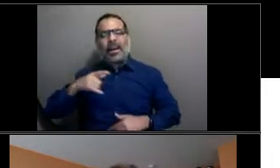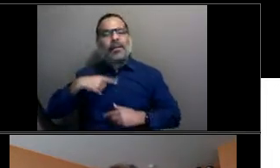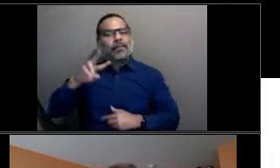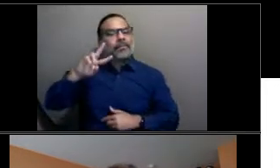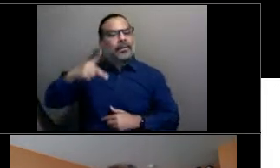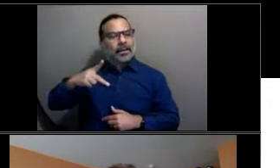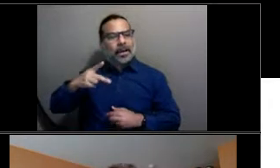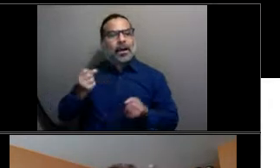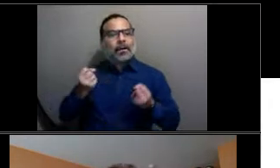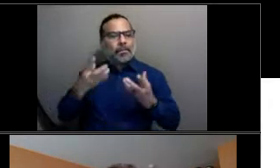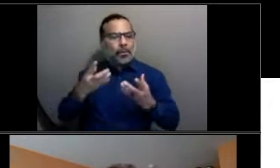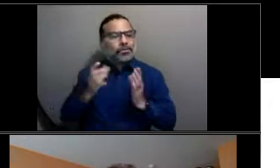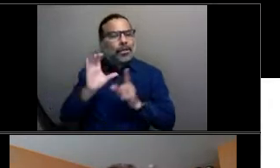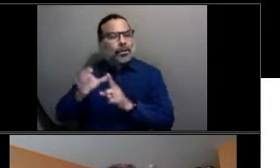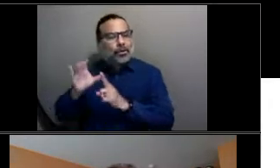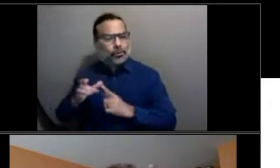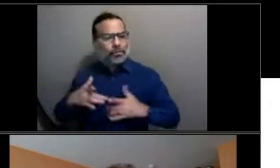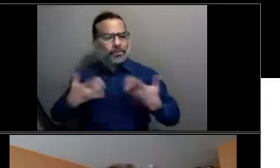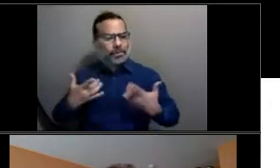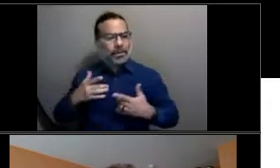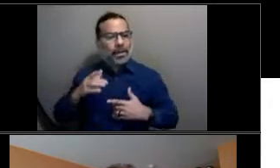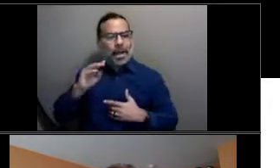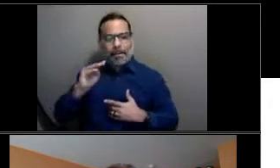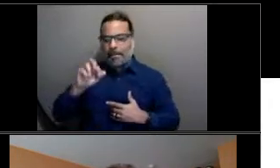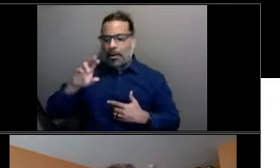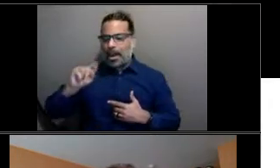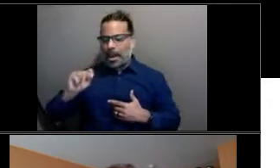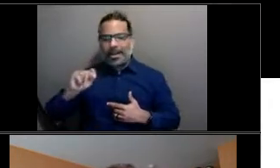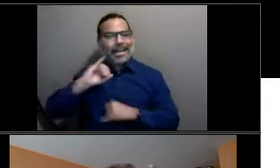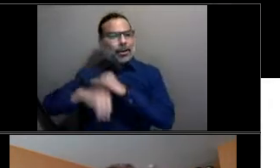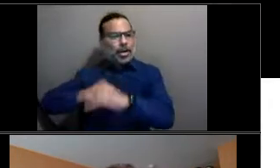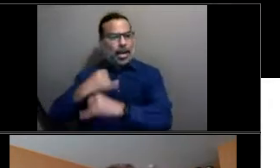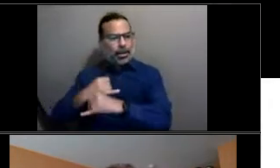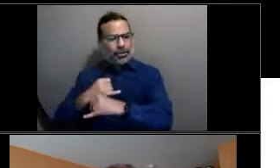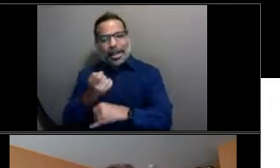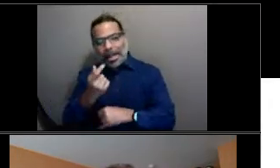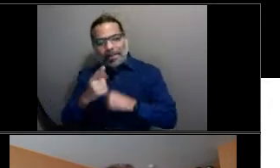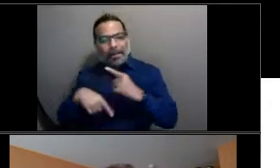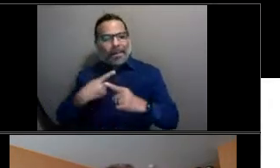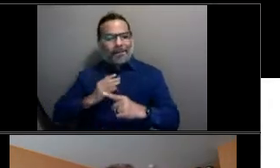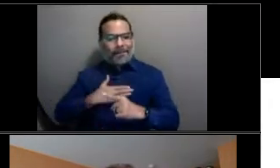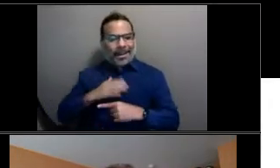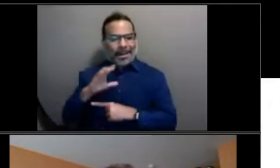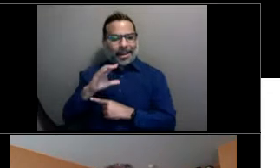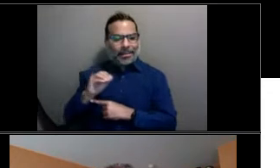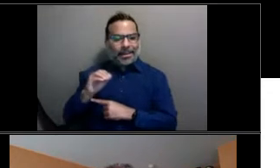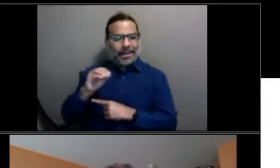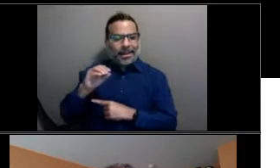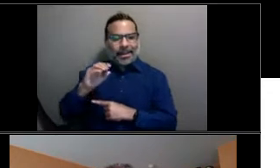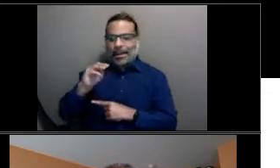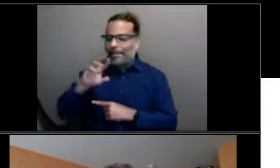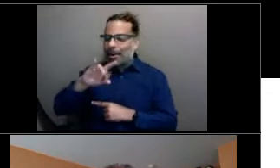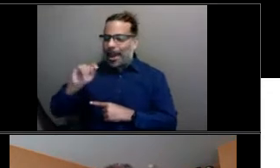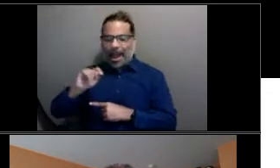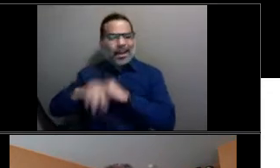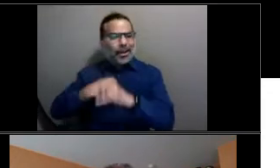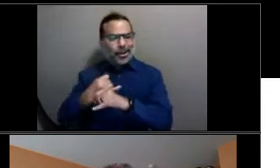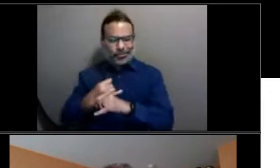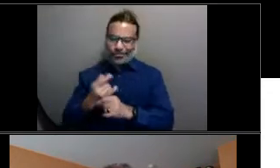Business Councils at Marriott International. A little bit about Marriott International. We're a big hospitality company